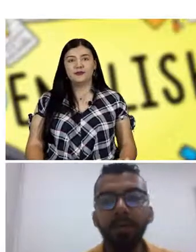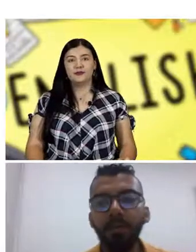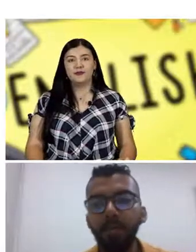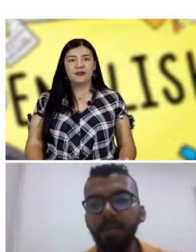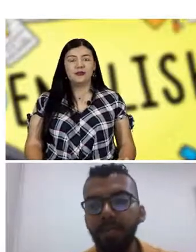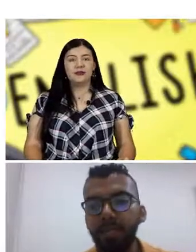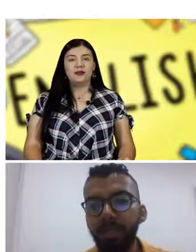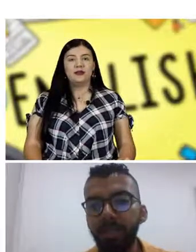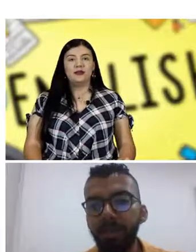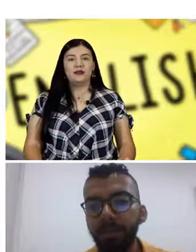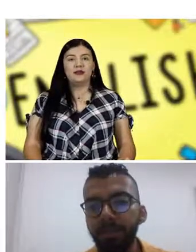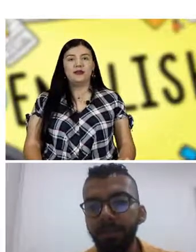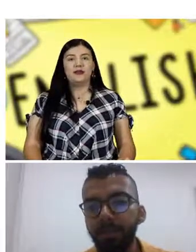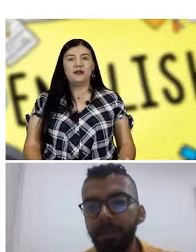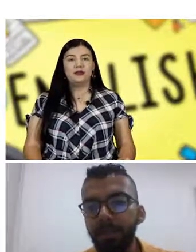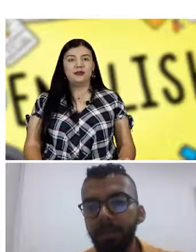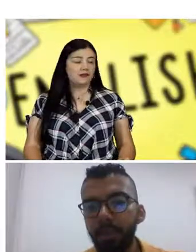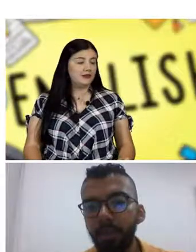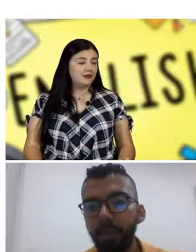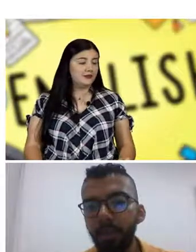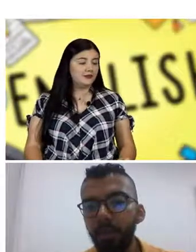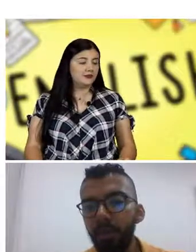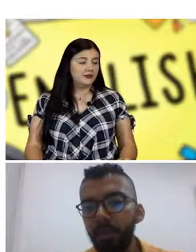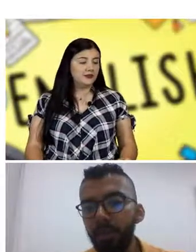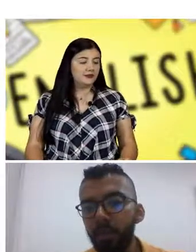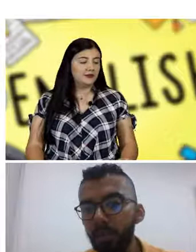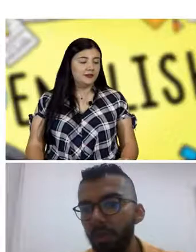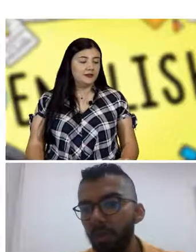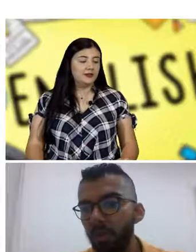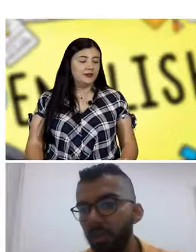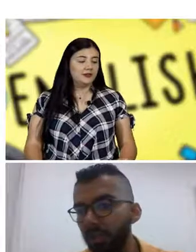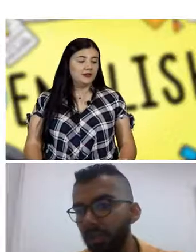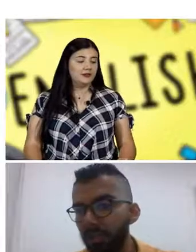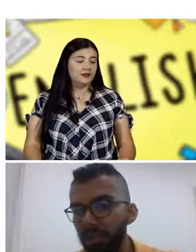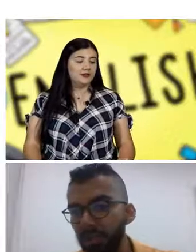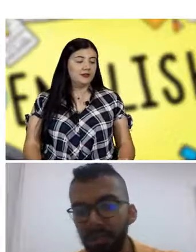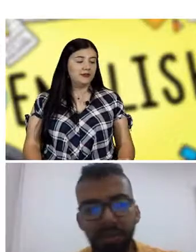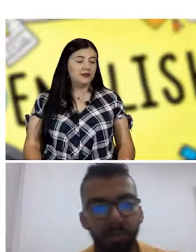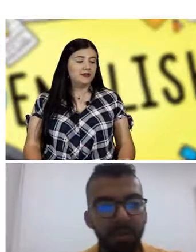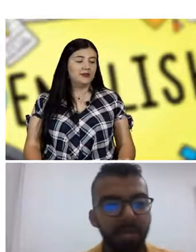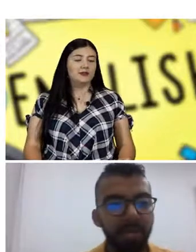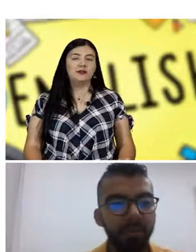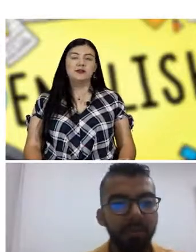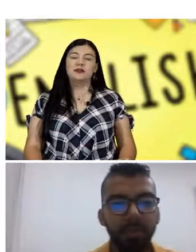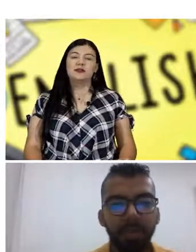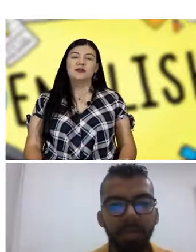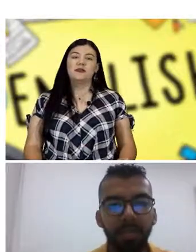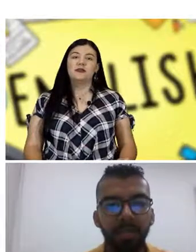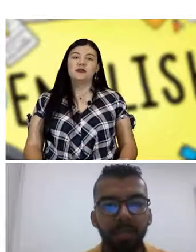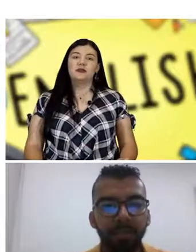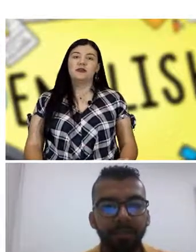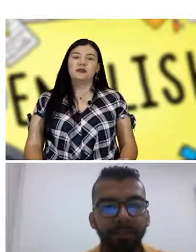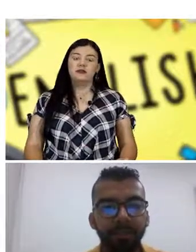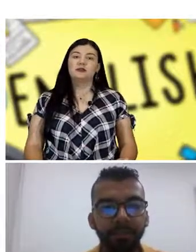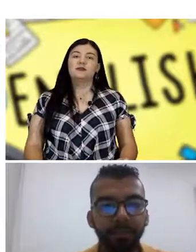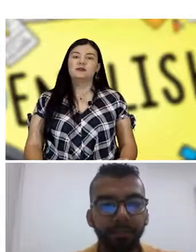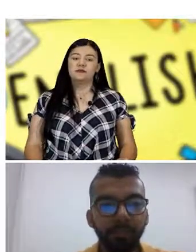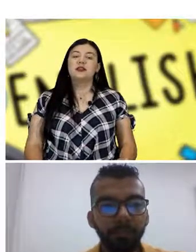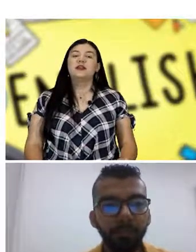profe, ¿cómo se dice tengo dolor de estómago o retorcijón, que podría ser muy similar?